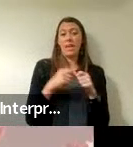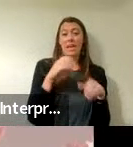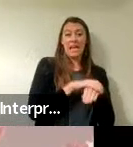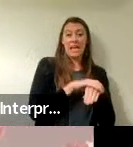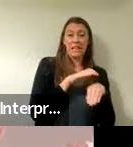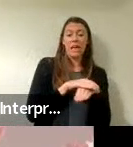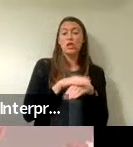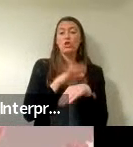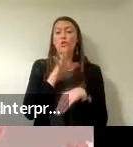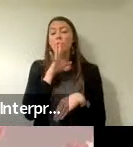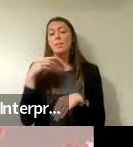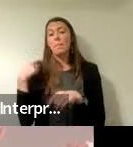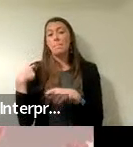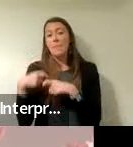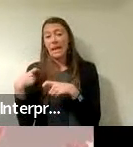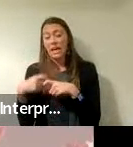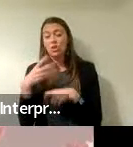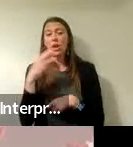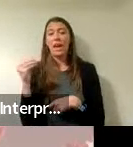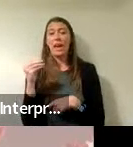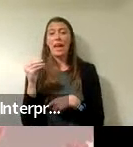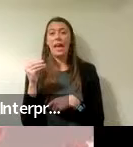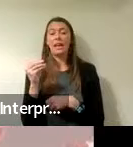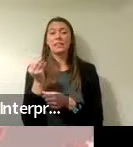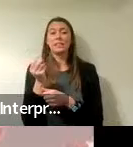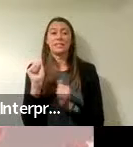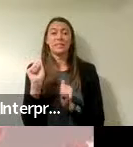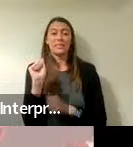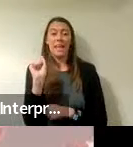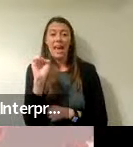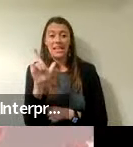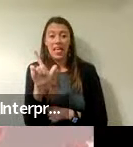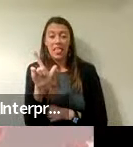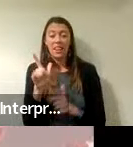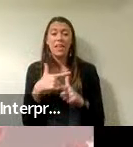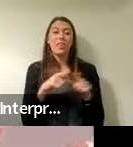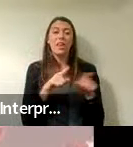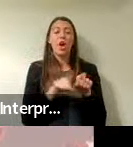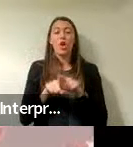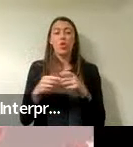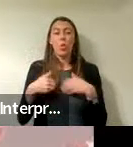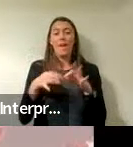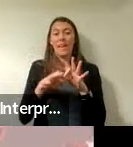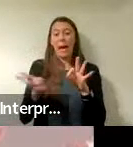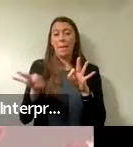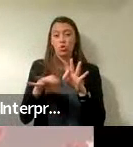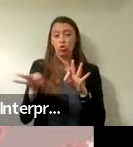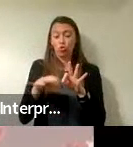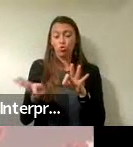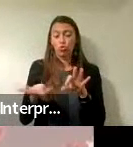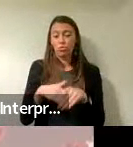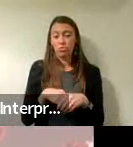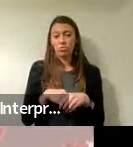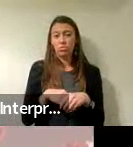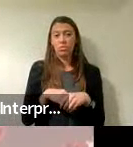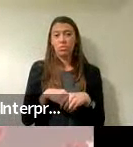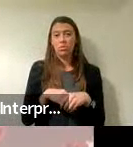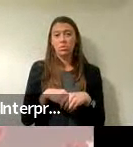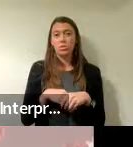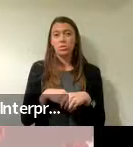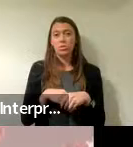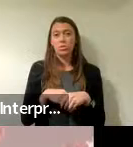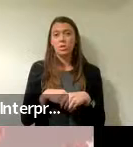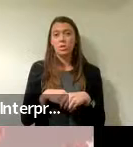Language interpretation and closed captioning. If our interpreters in